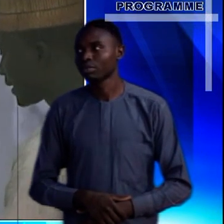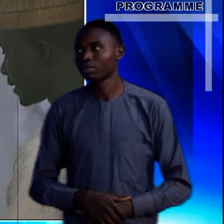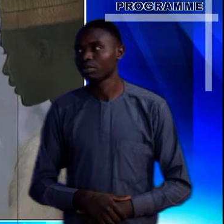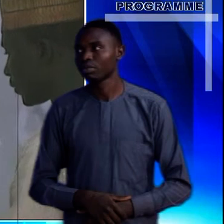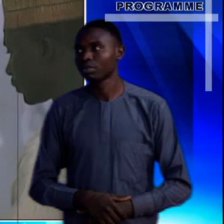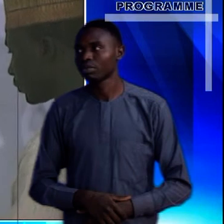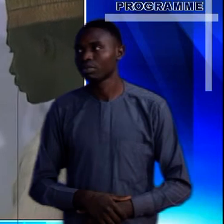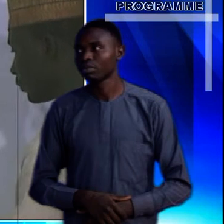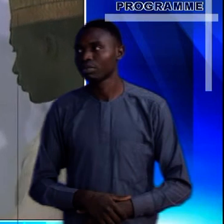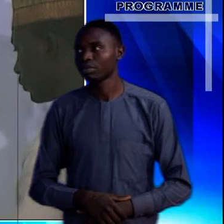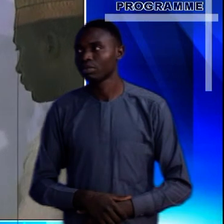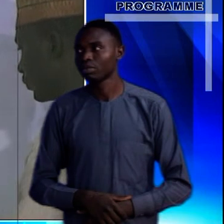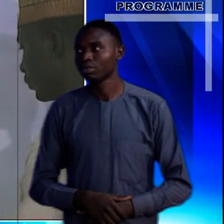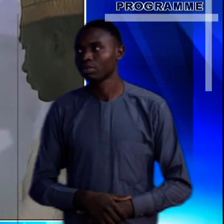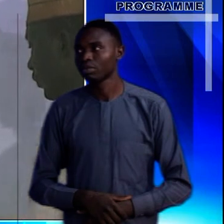convert